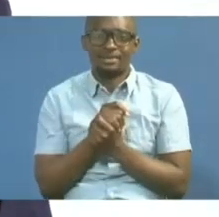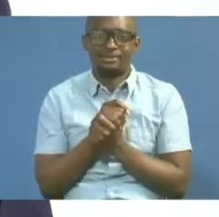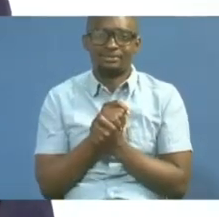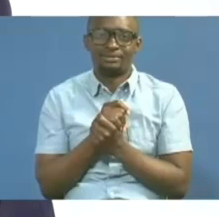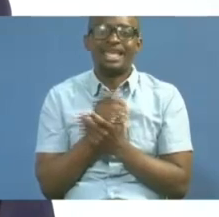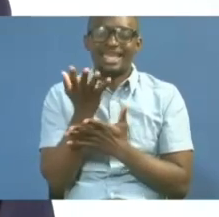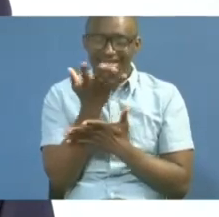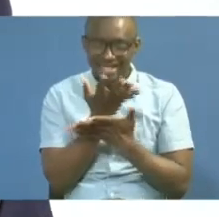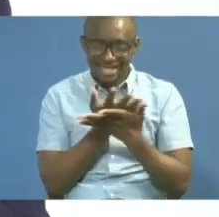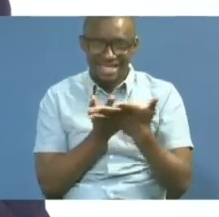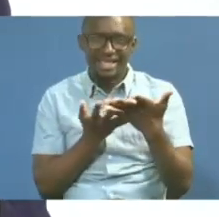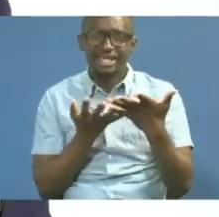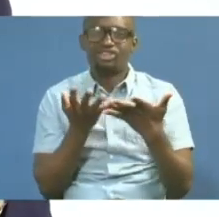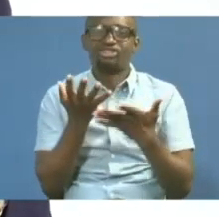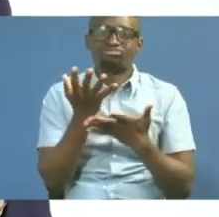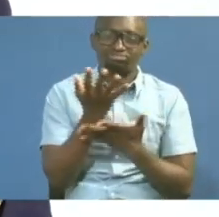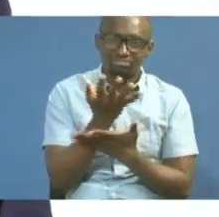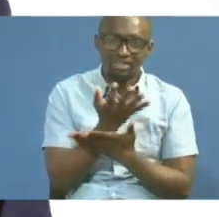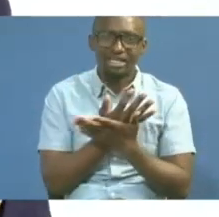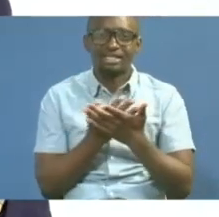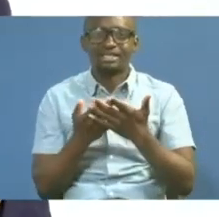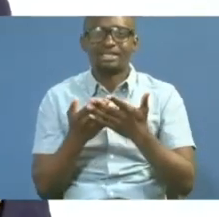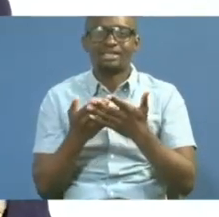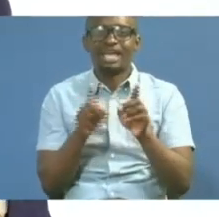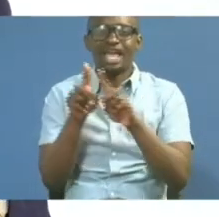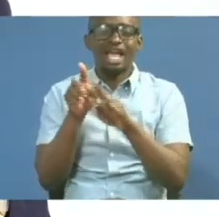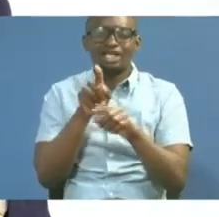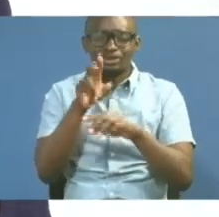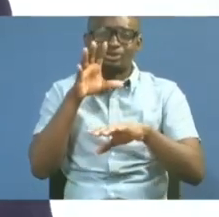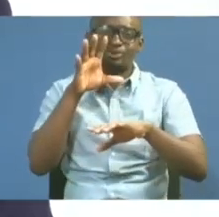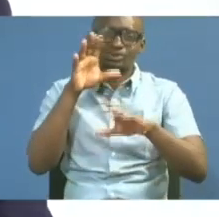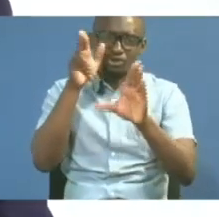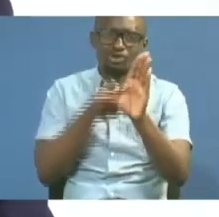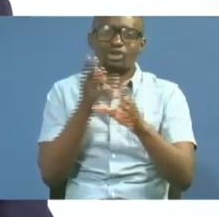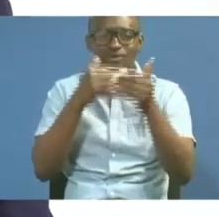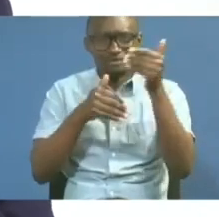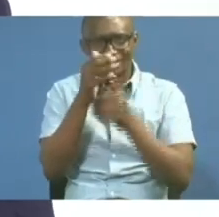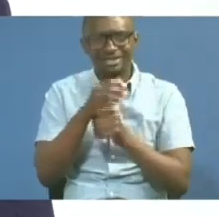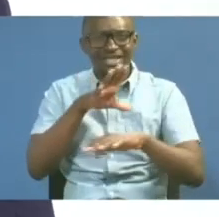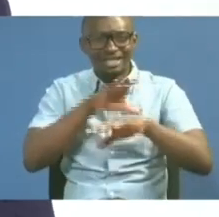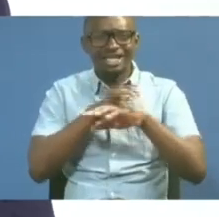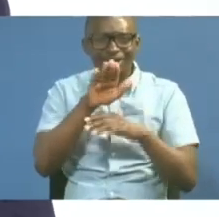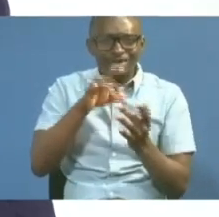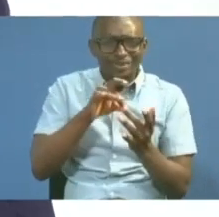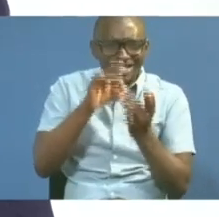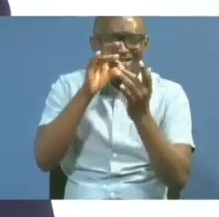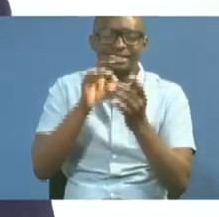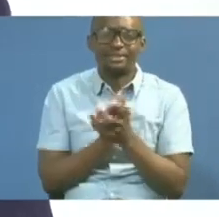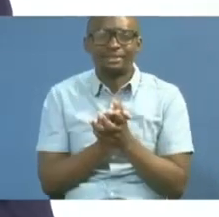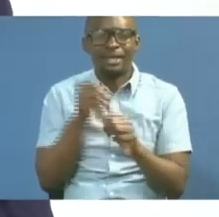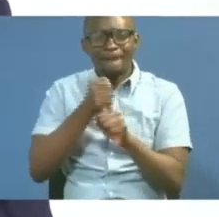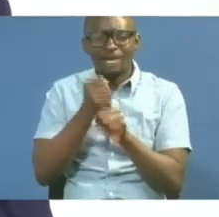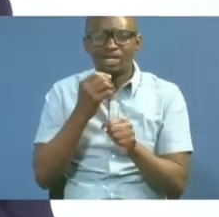be engaged as you join the university, find your niche, ensure that you